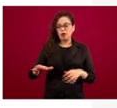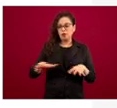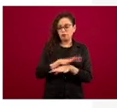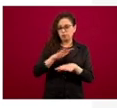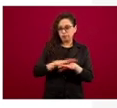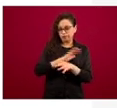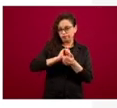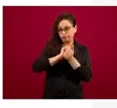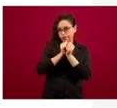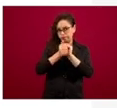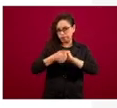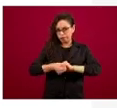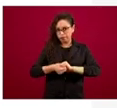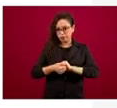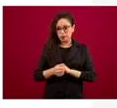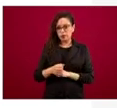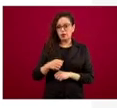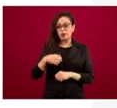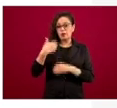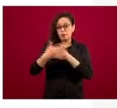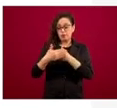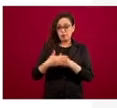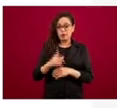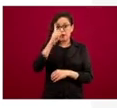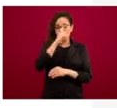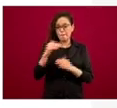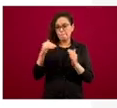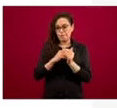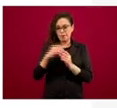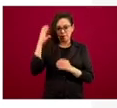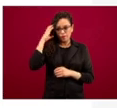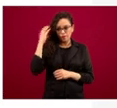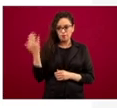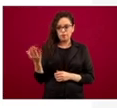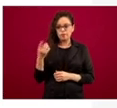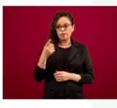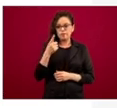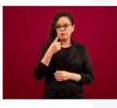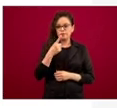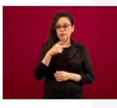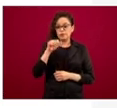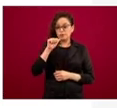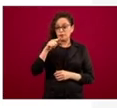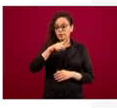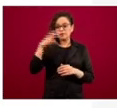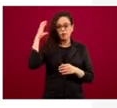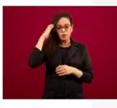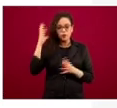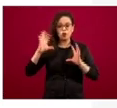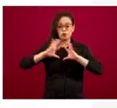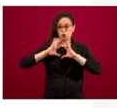about over 6,000 beds that they could be converted to